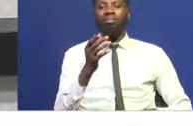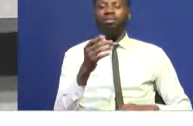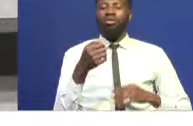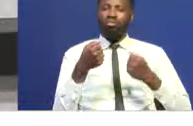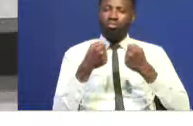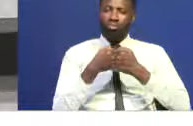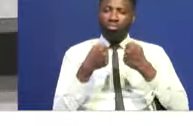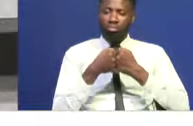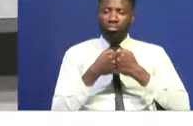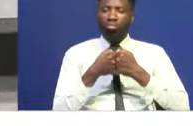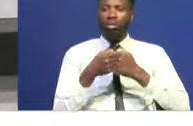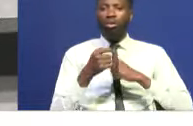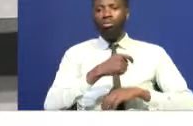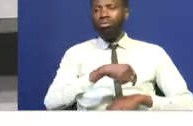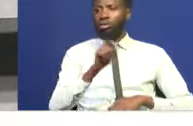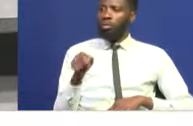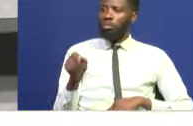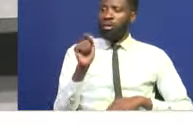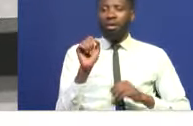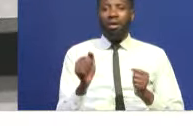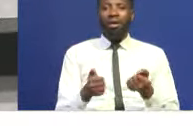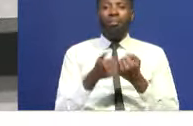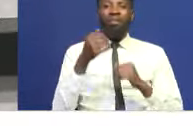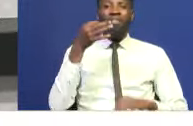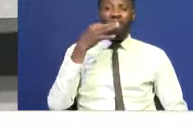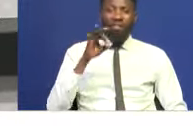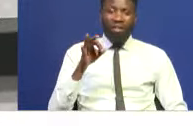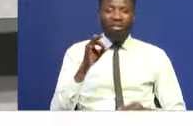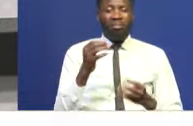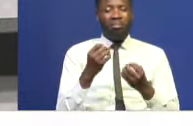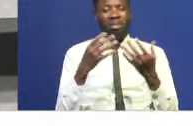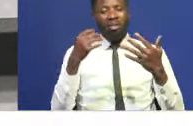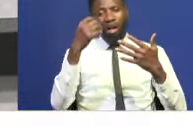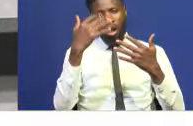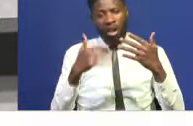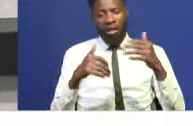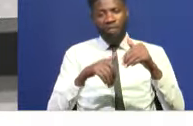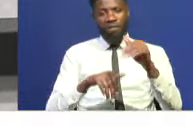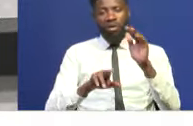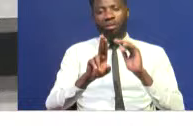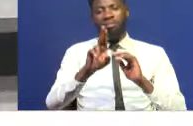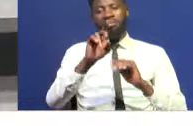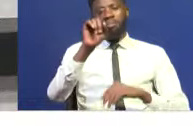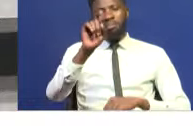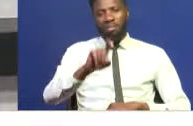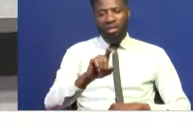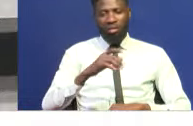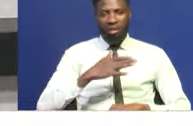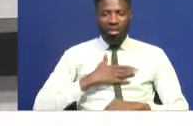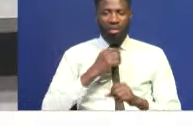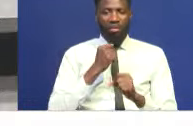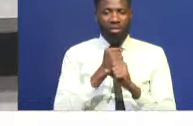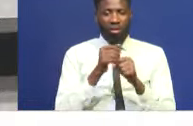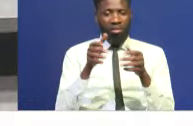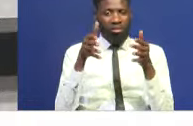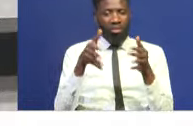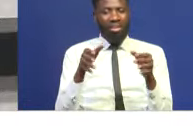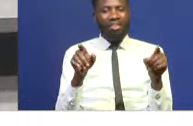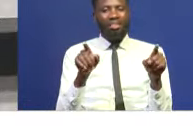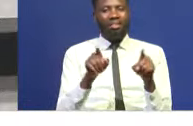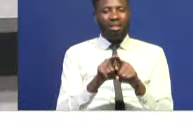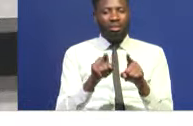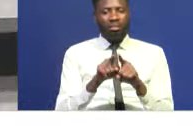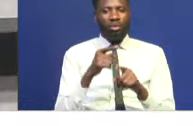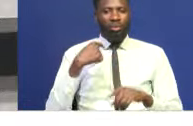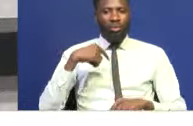in the world, the French Open, is happening. A lot to follow up on. That's just part of what we're doing. And also, as we